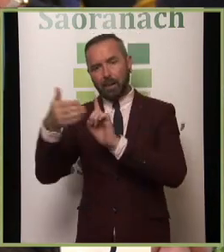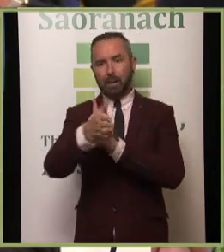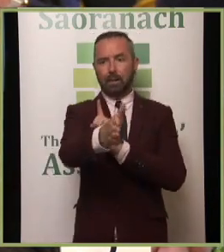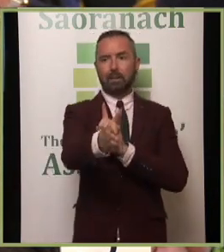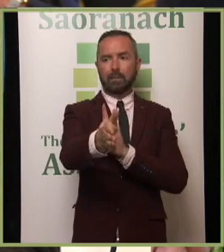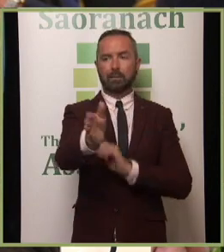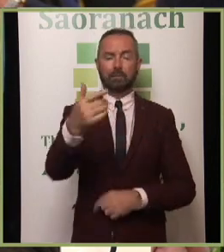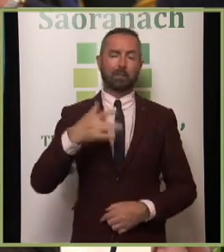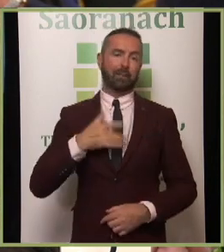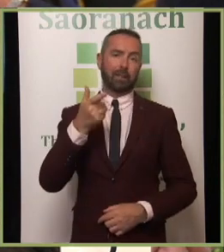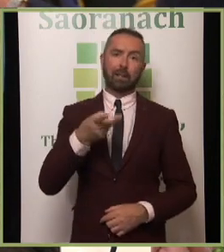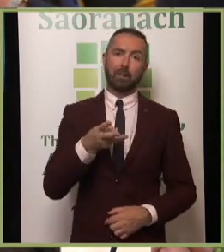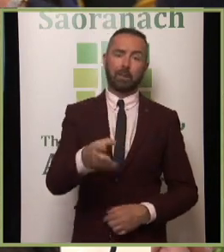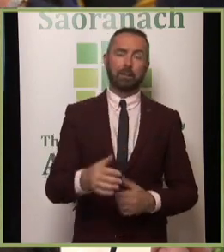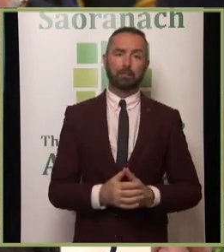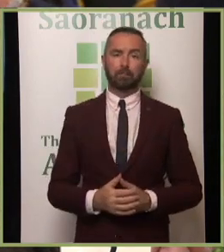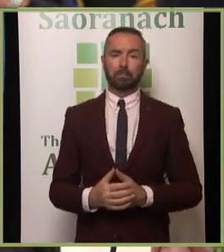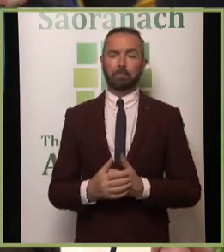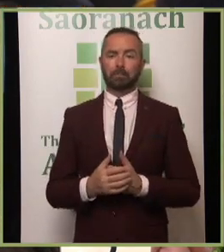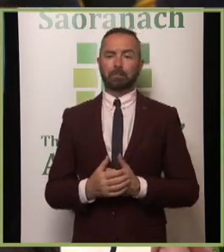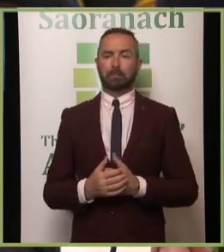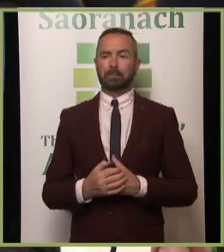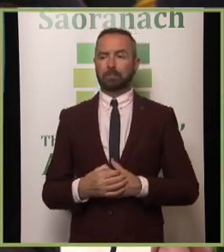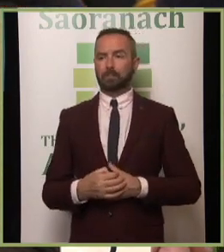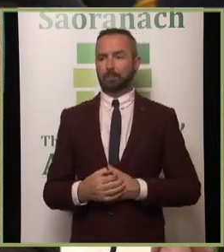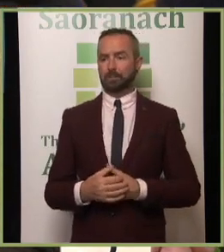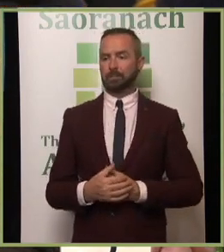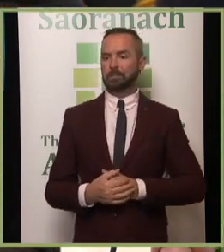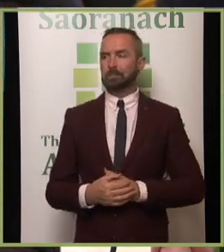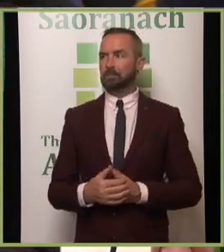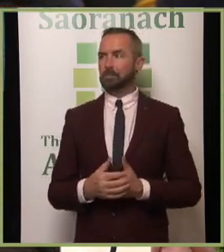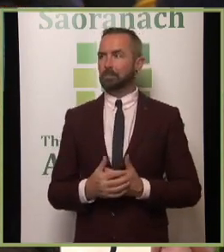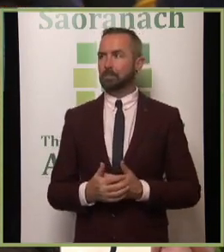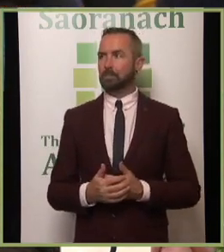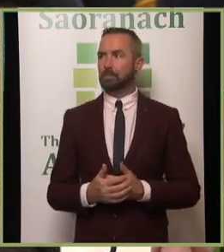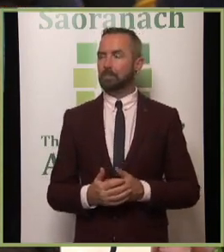it. I stood over it because